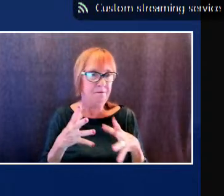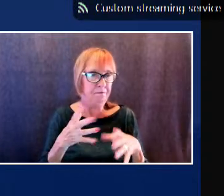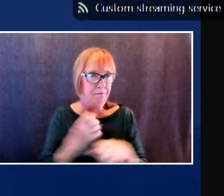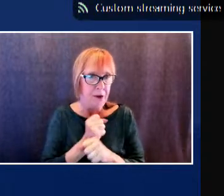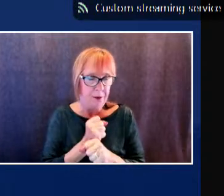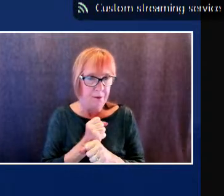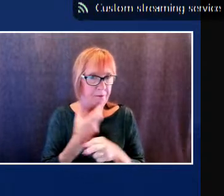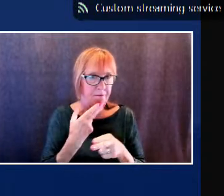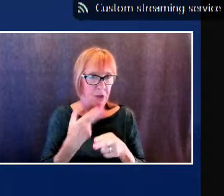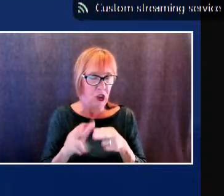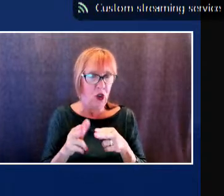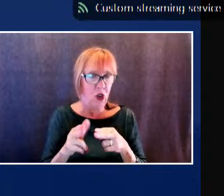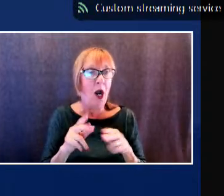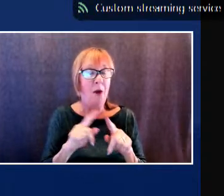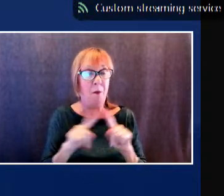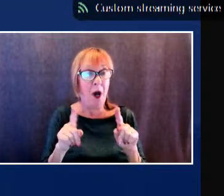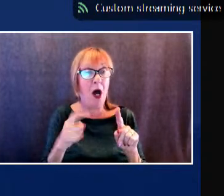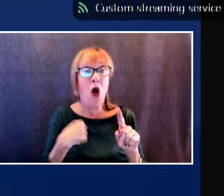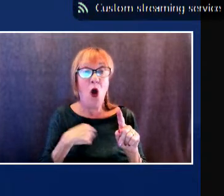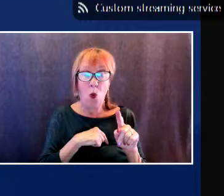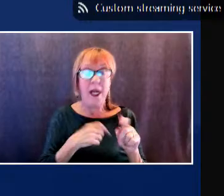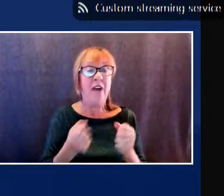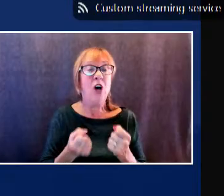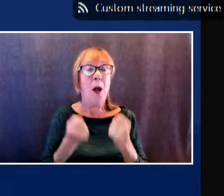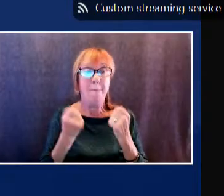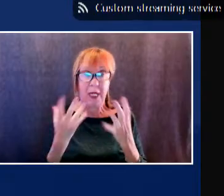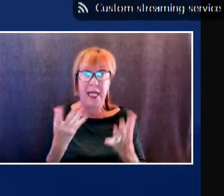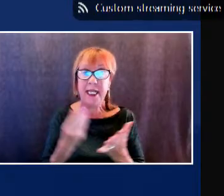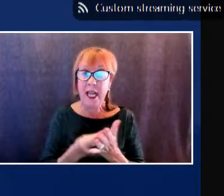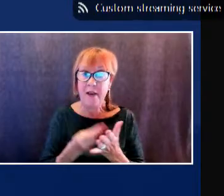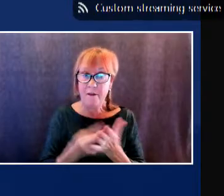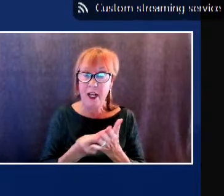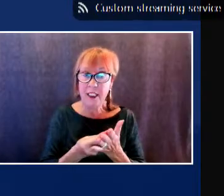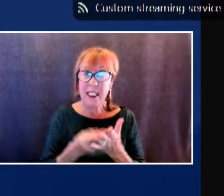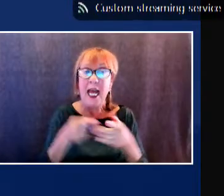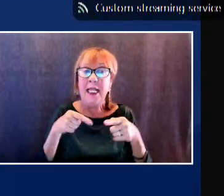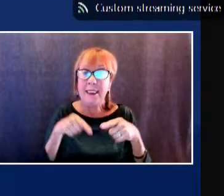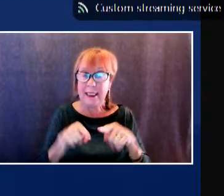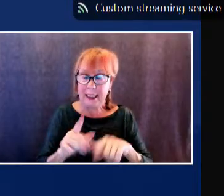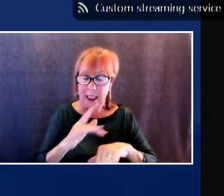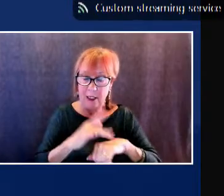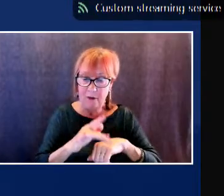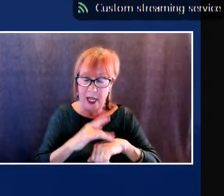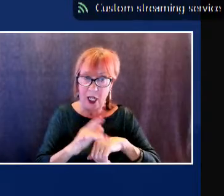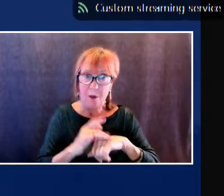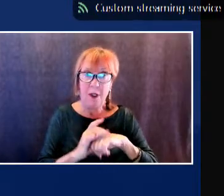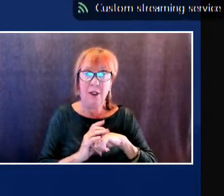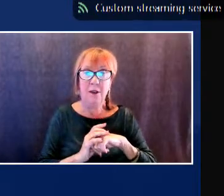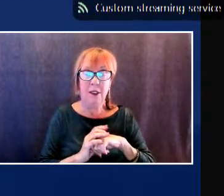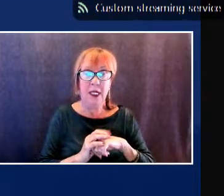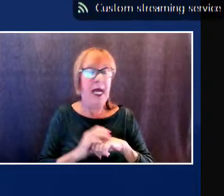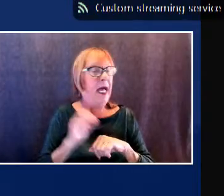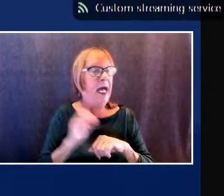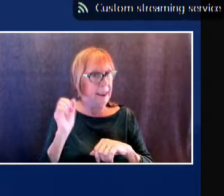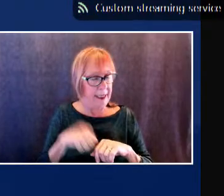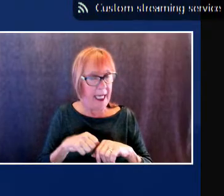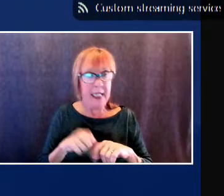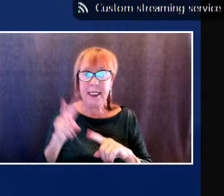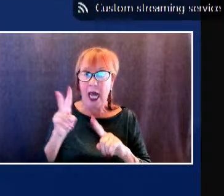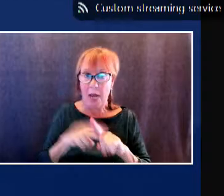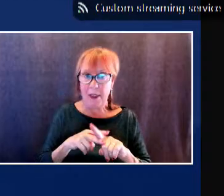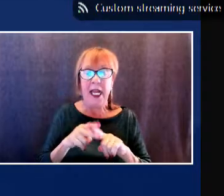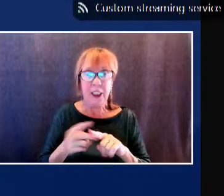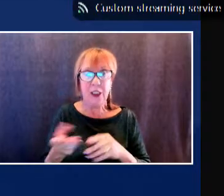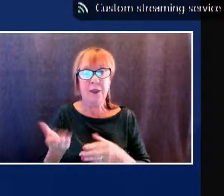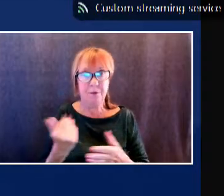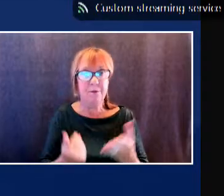that could be of help. I will say we have plenty of funds still available for anybody who's worried. There has been a steady pace of applications, but